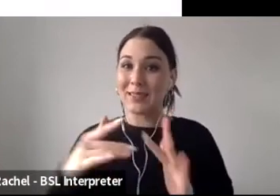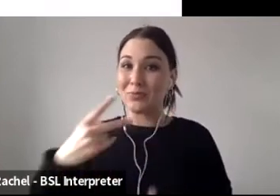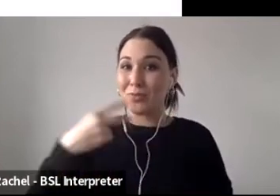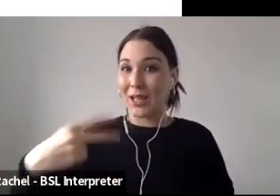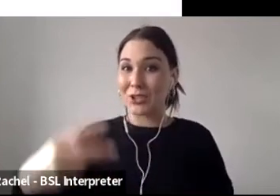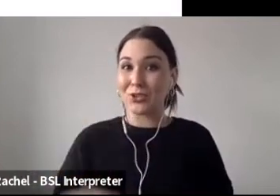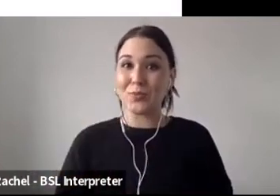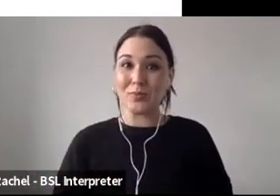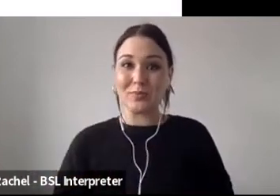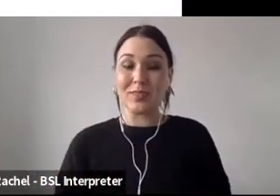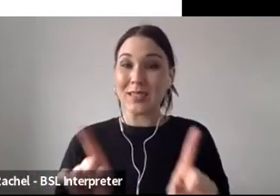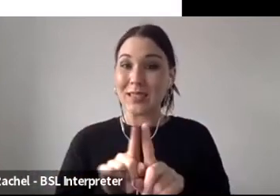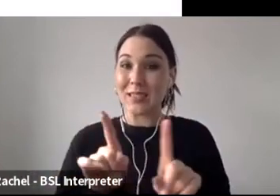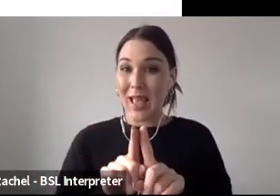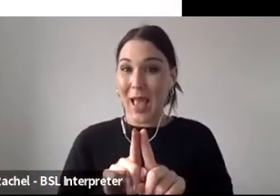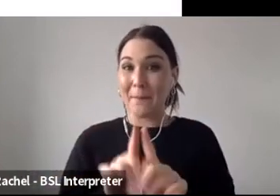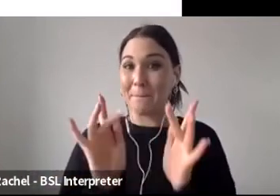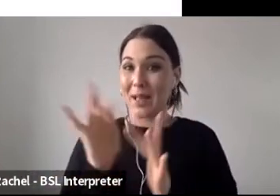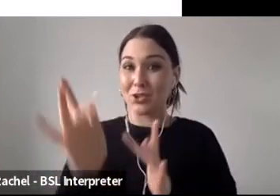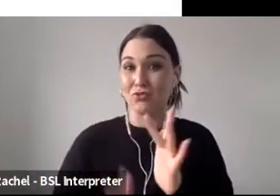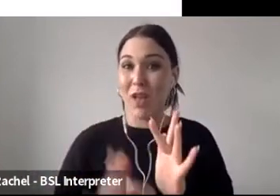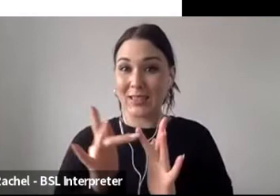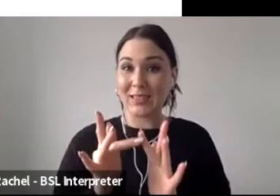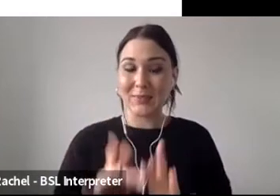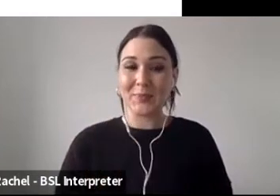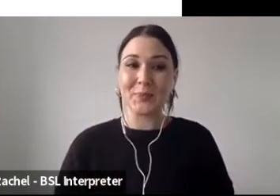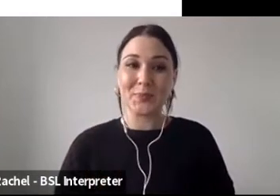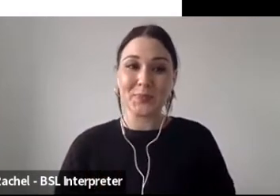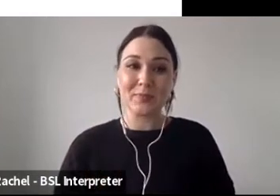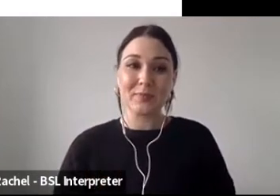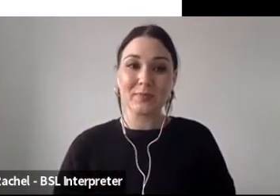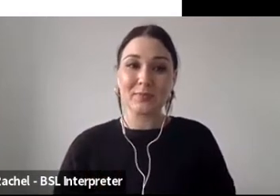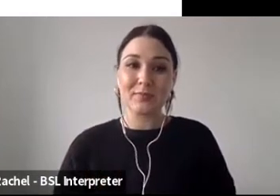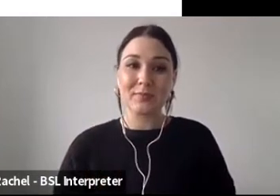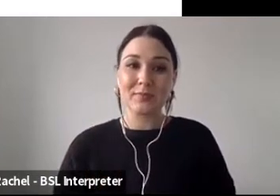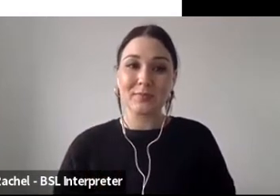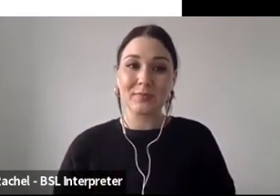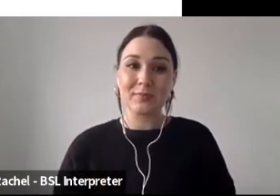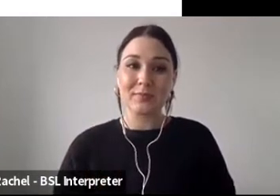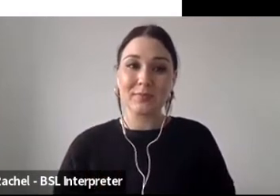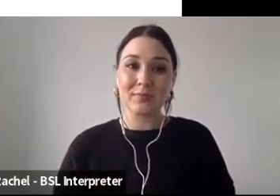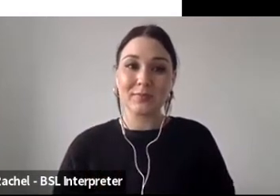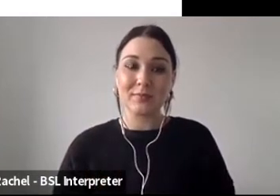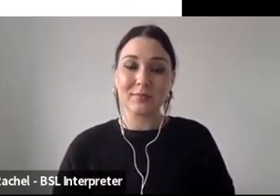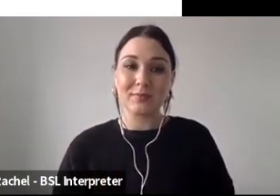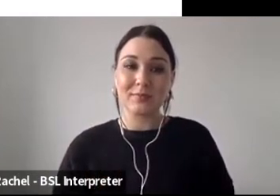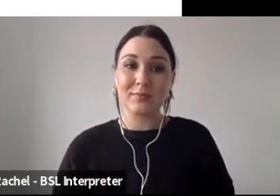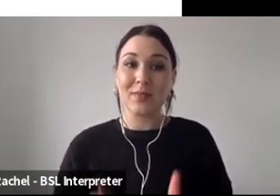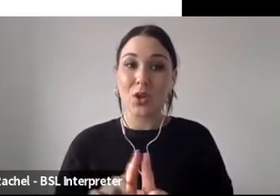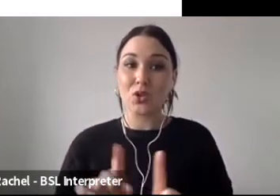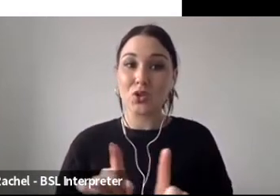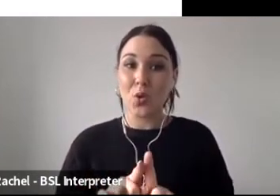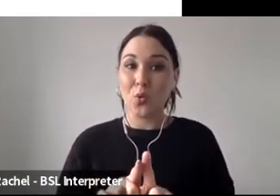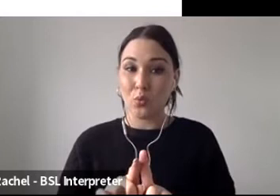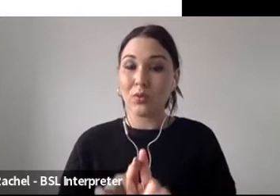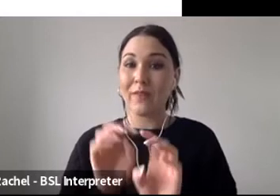the same address, webinar-hearing loss. And finally, we also have a feedback survey you'll be